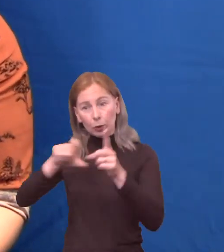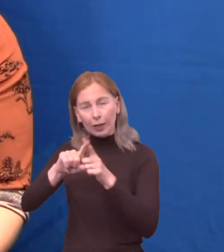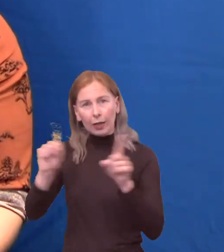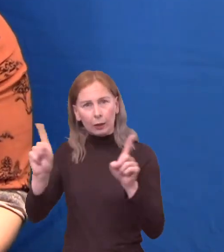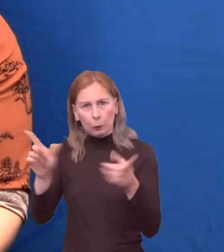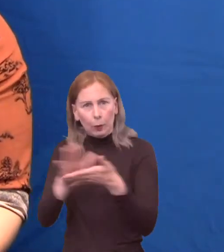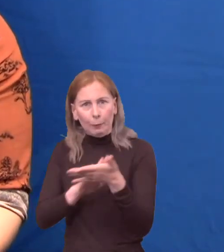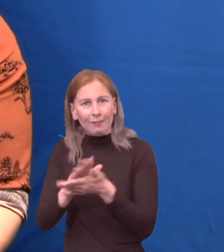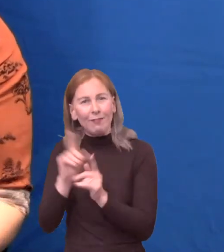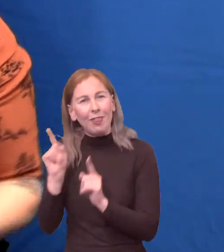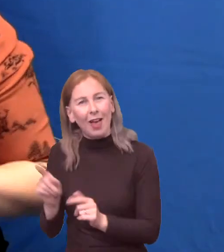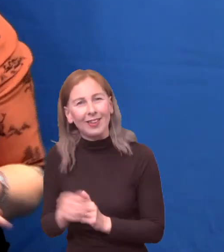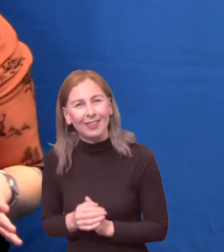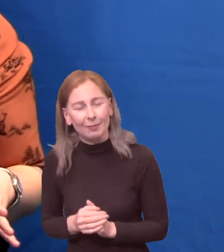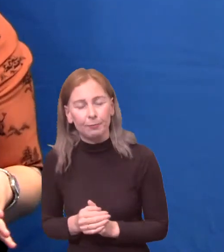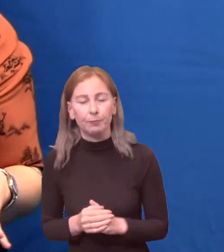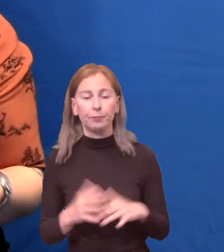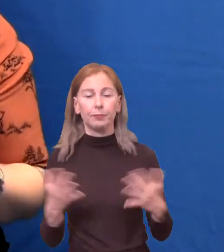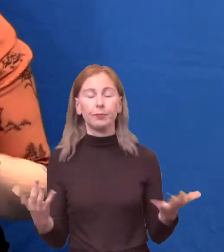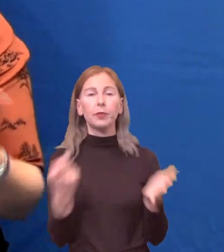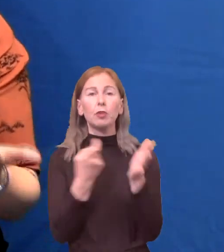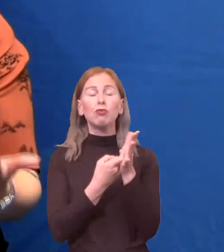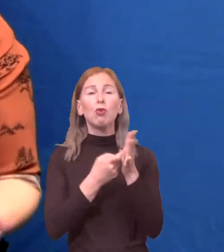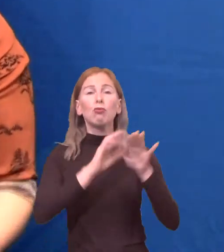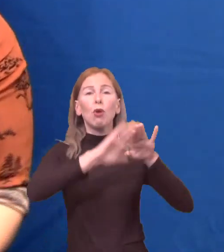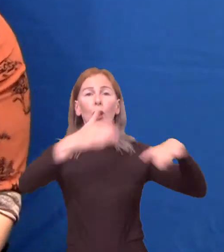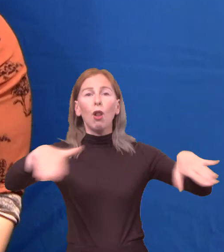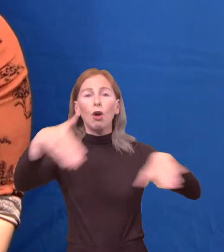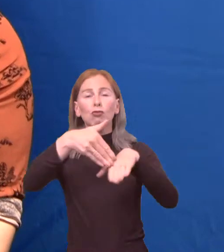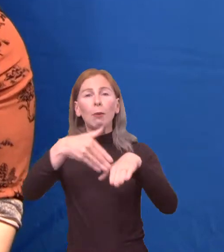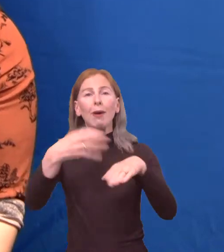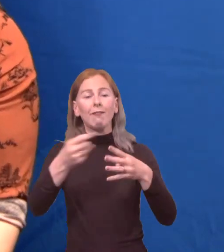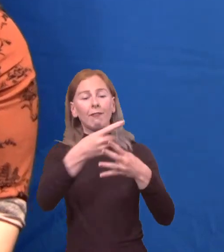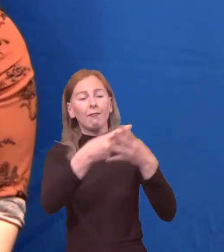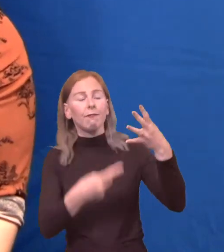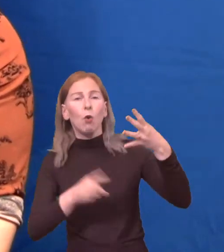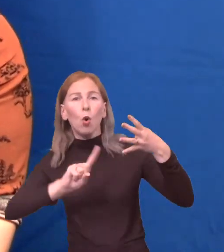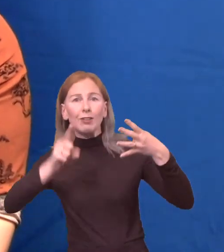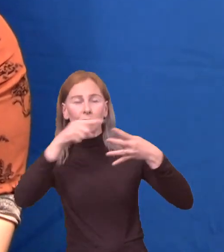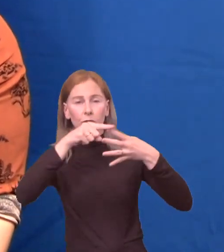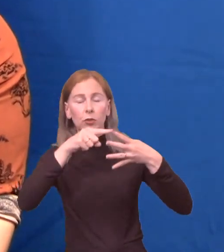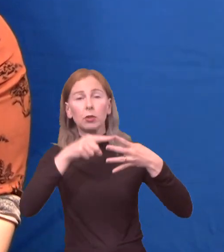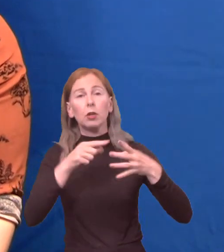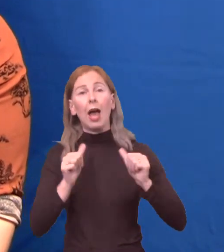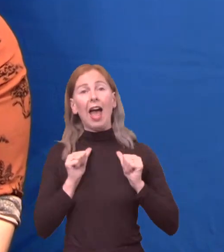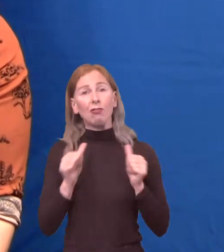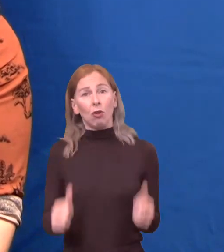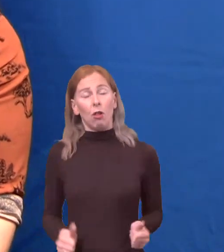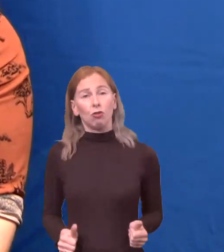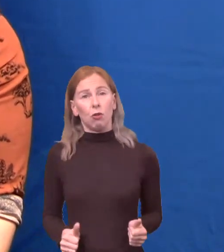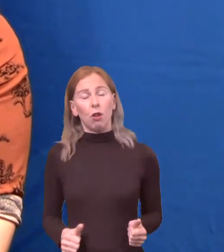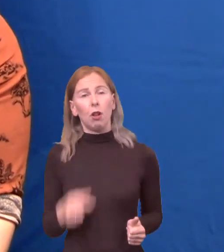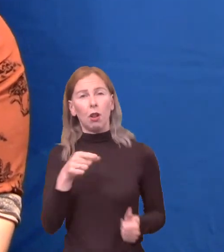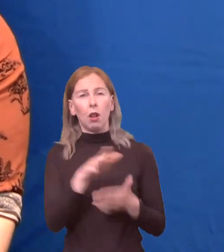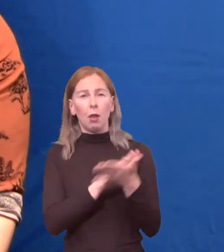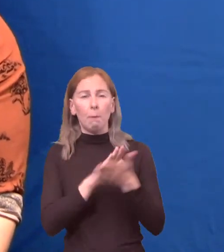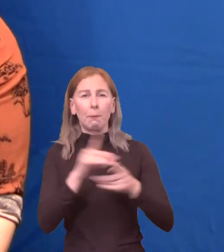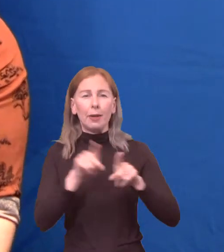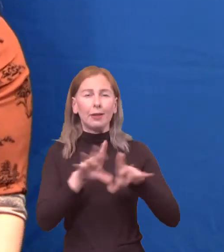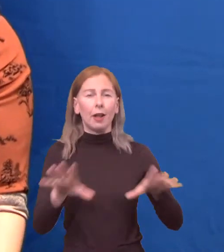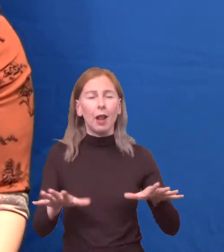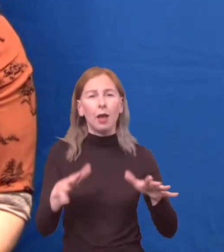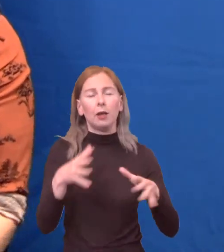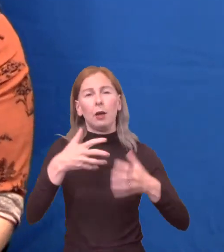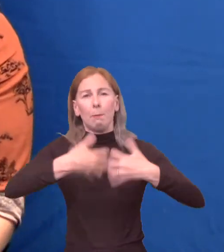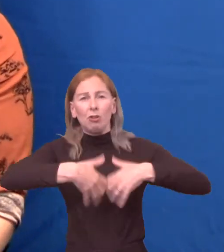So rural crime itself falls into about 4 different categories, as Holly and Mike have mentioned. Agricultural, so you might get theft of fuel or plant machinery;